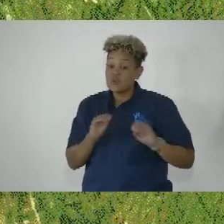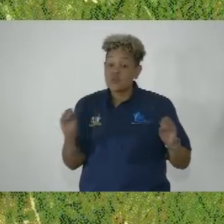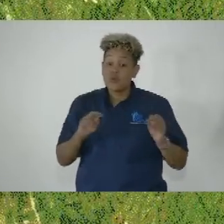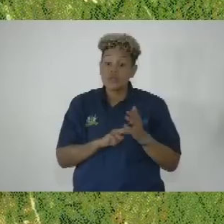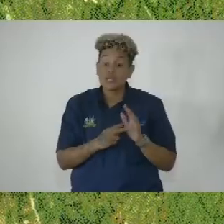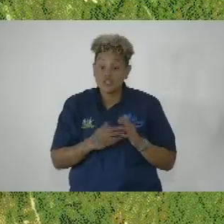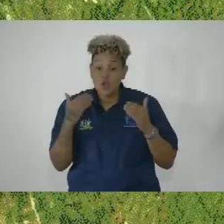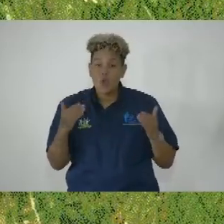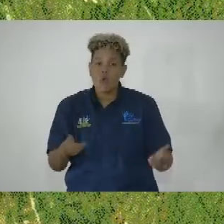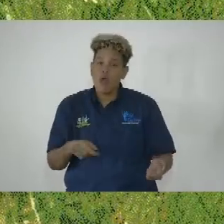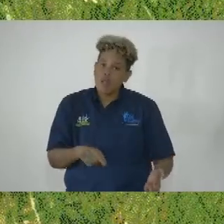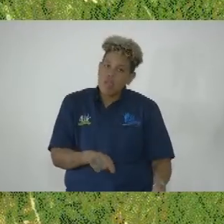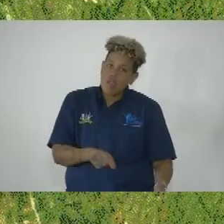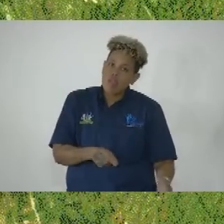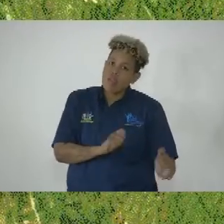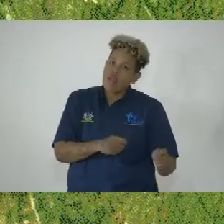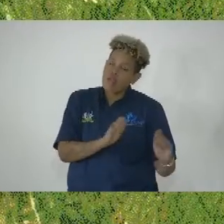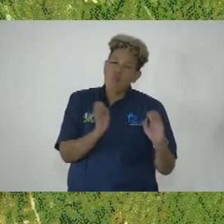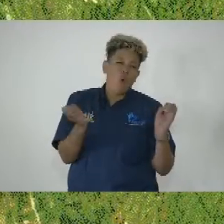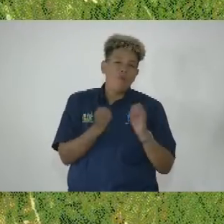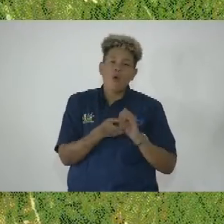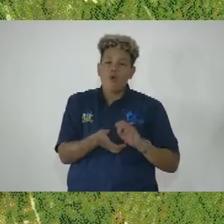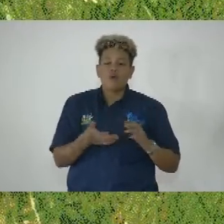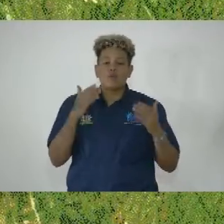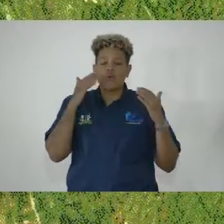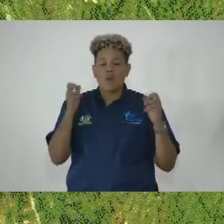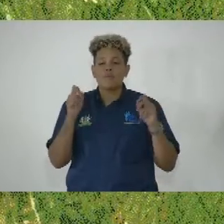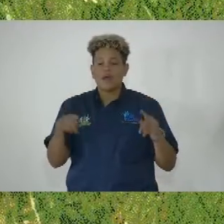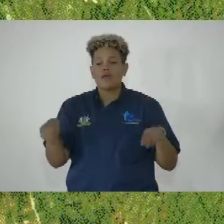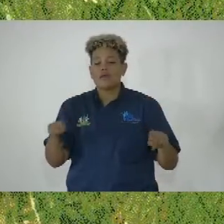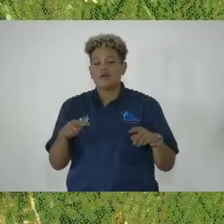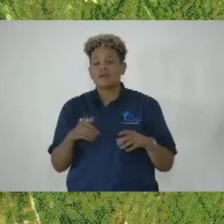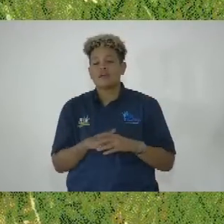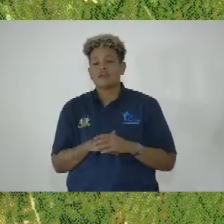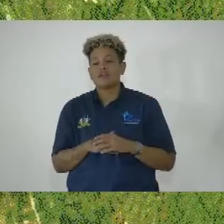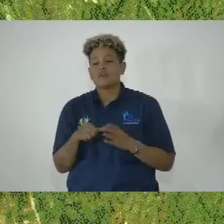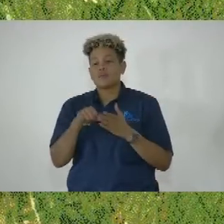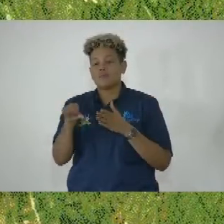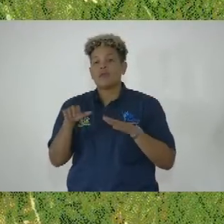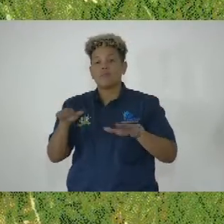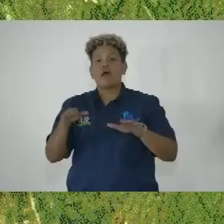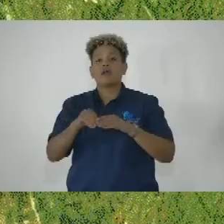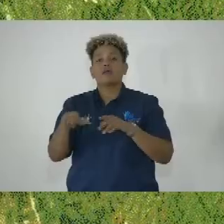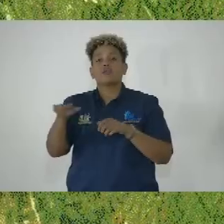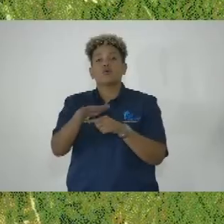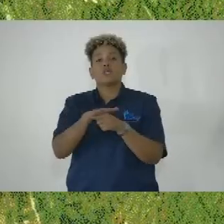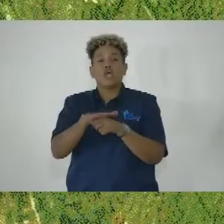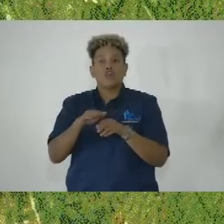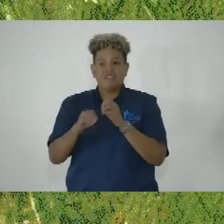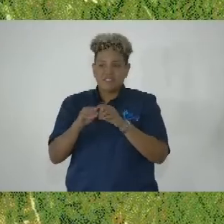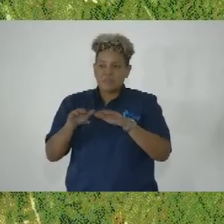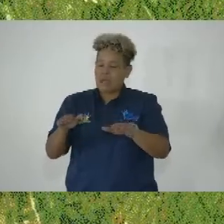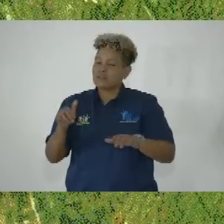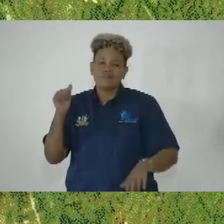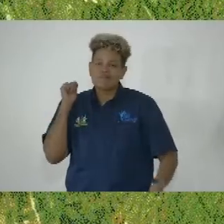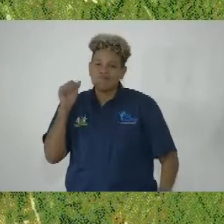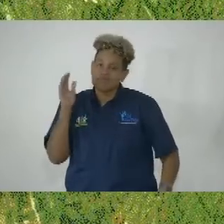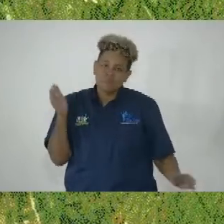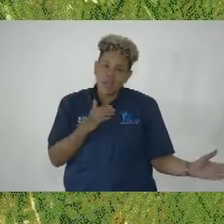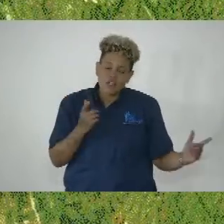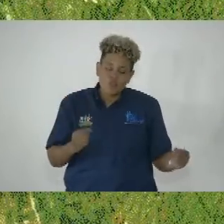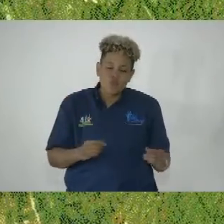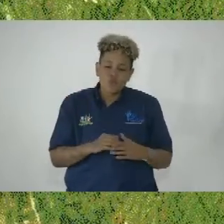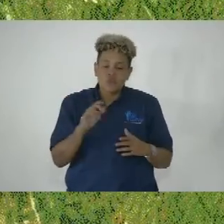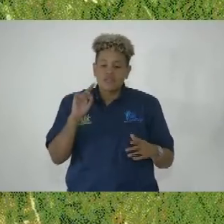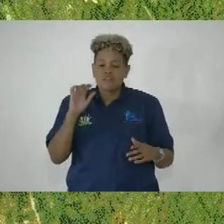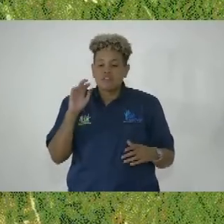intention of these companies to ever do the reclamation in those pits. So if Discovery